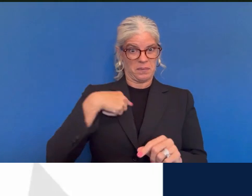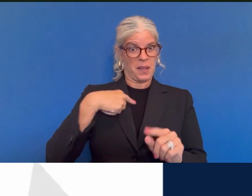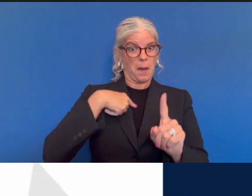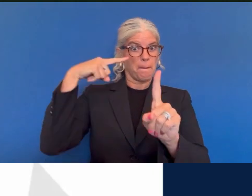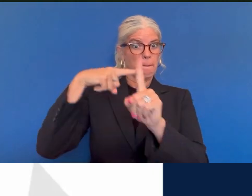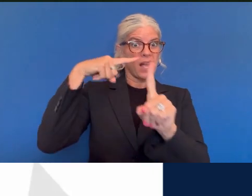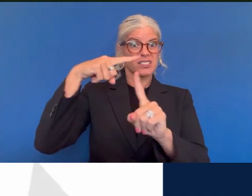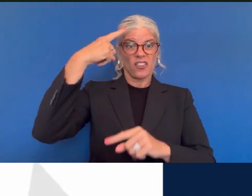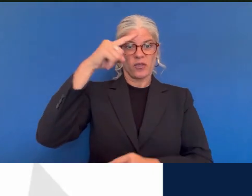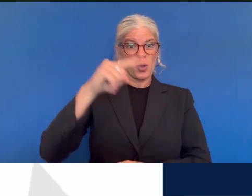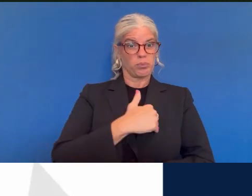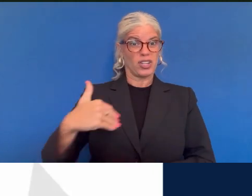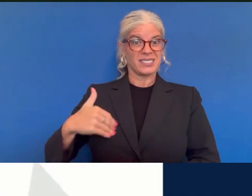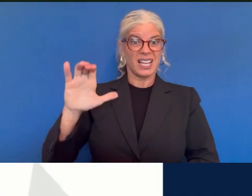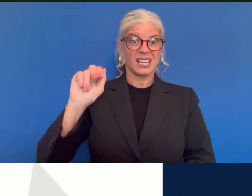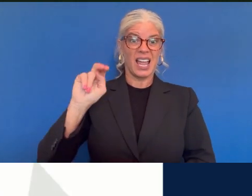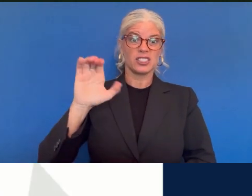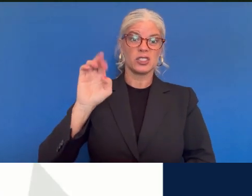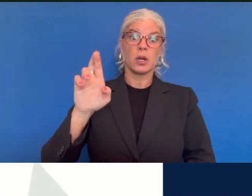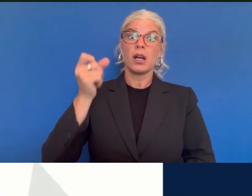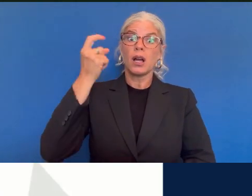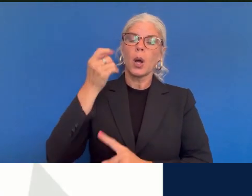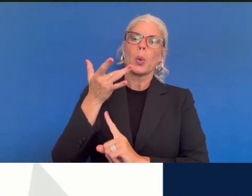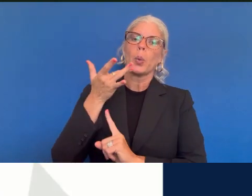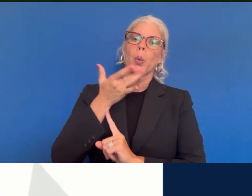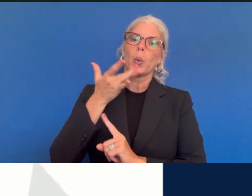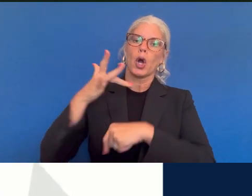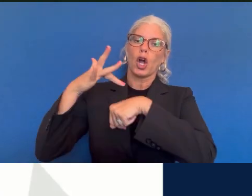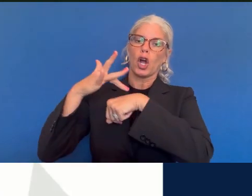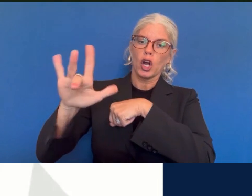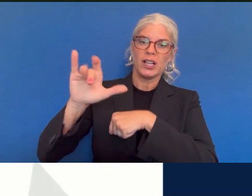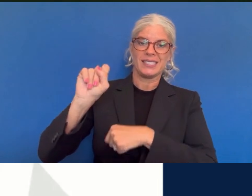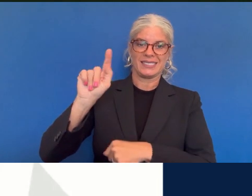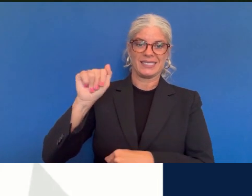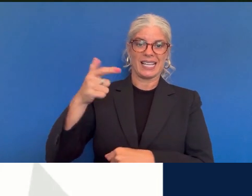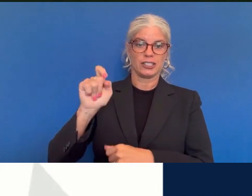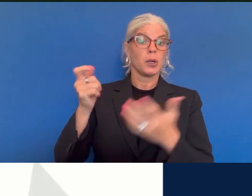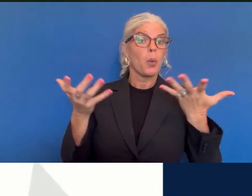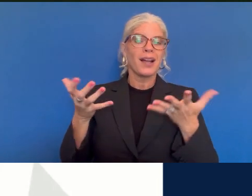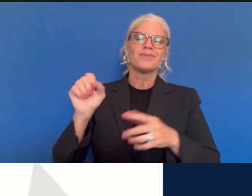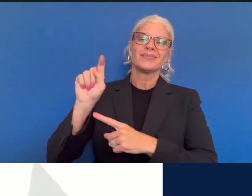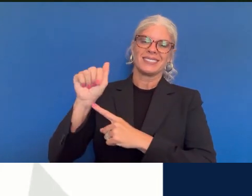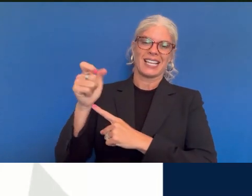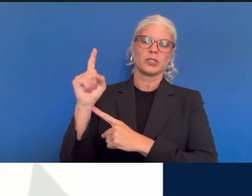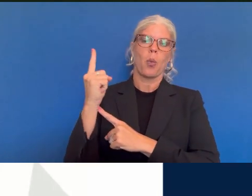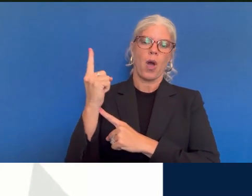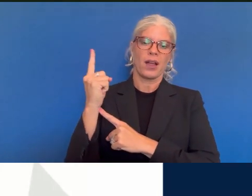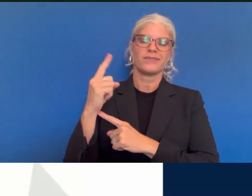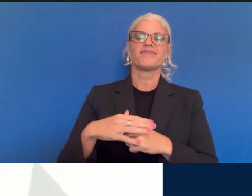7th, telling me 14 years ago, telling me that it was positive